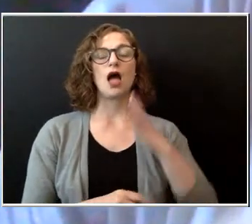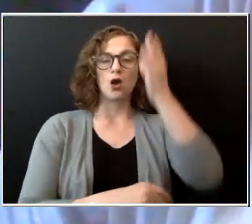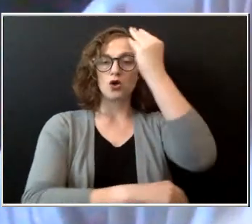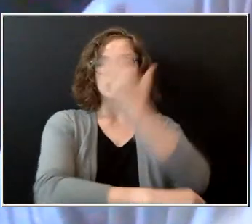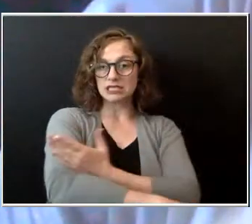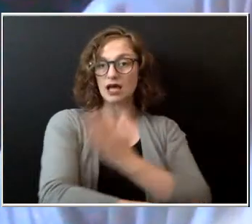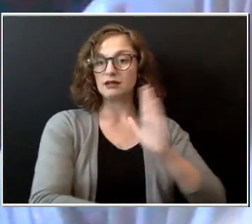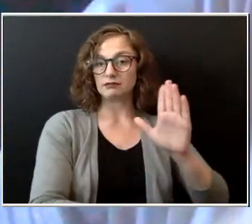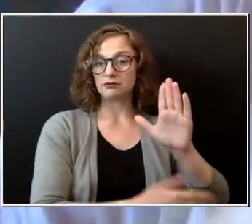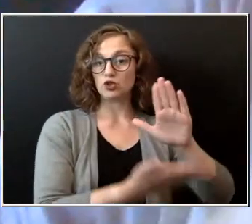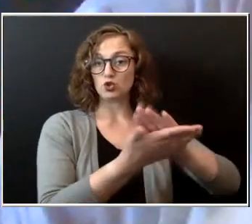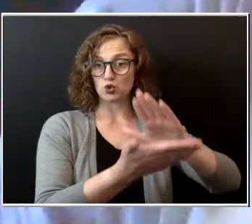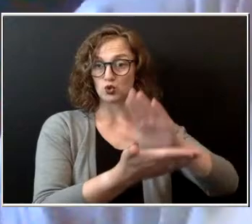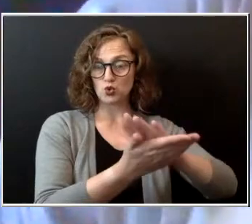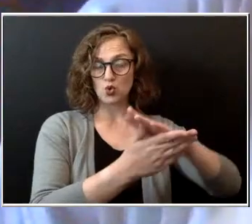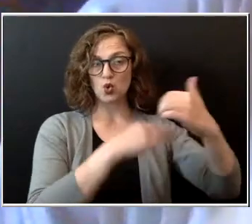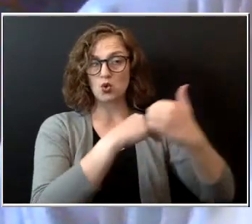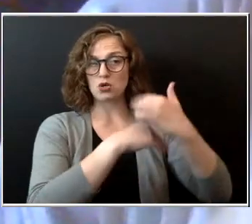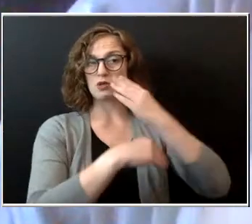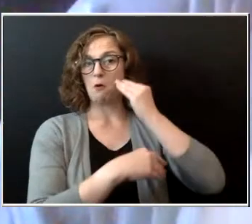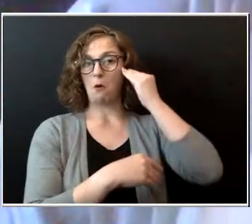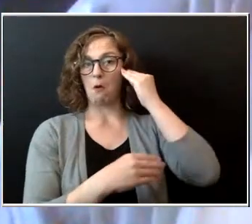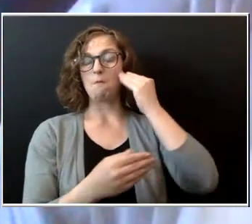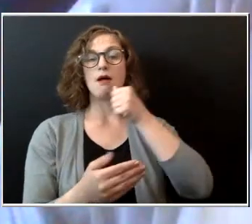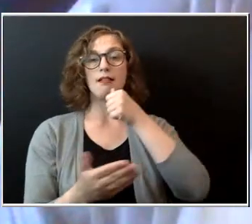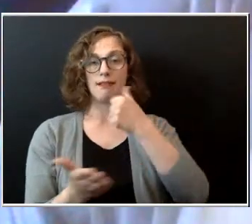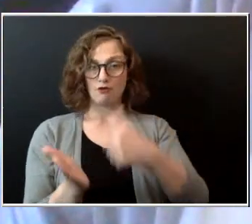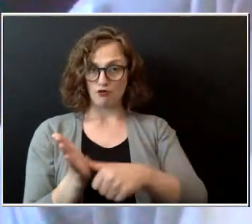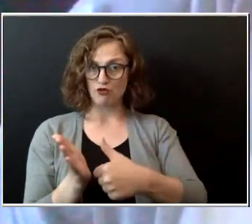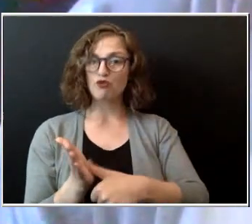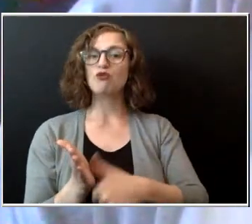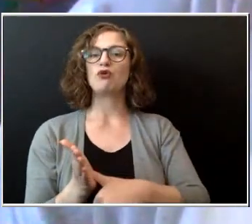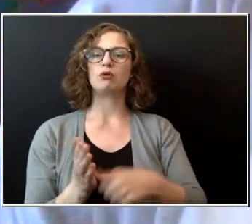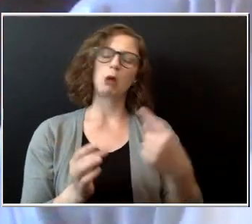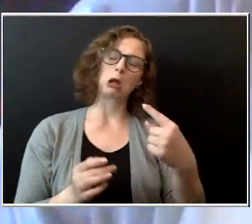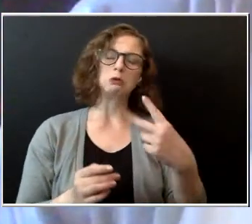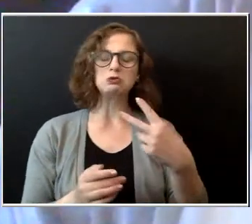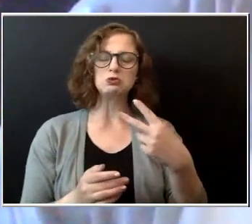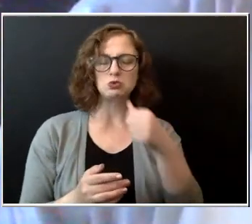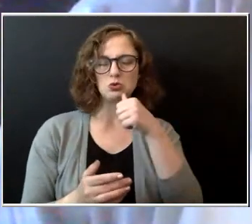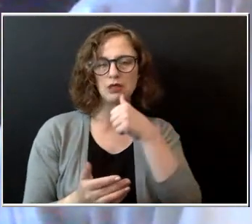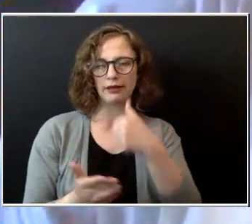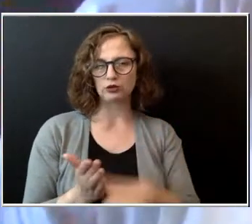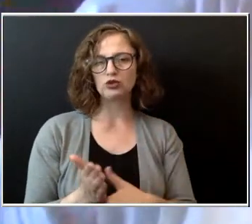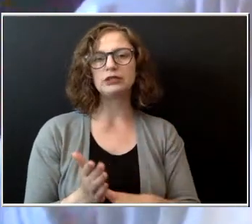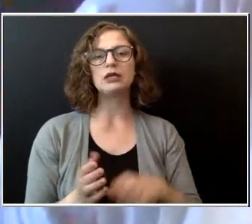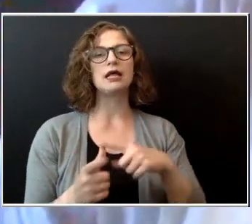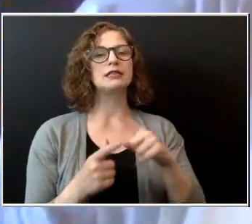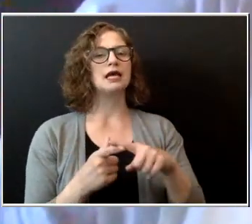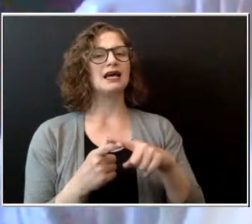bag, 1 or 2. And then I think I told the clinic that I was